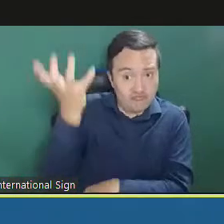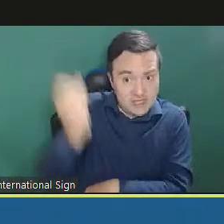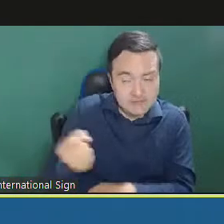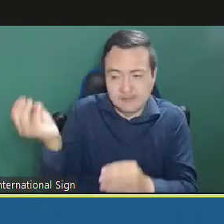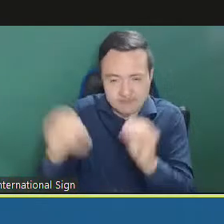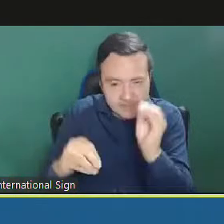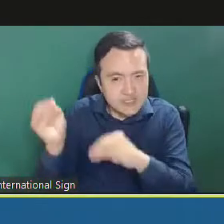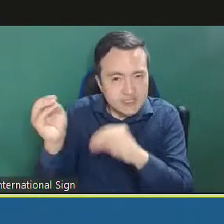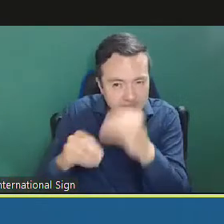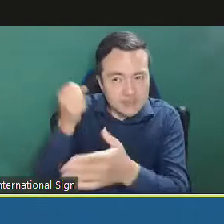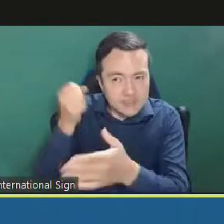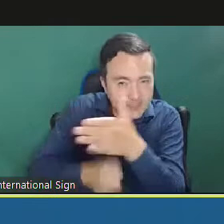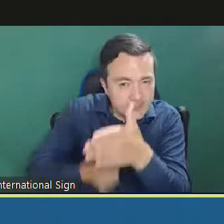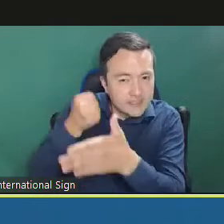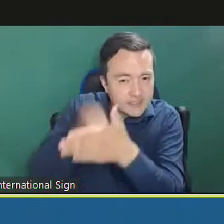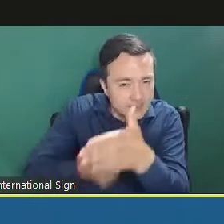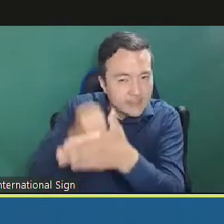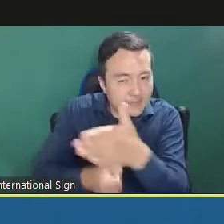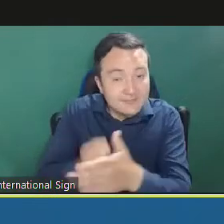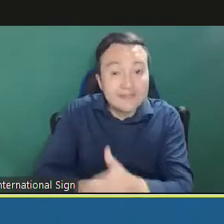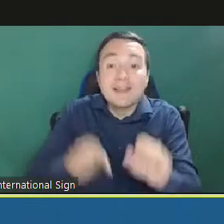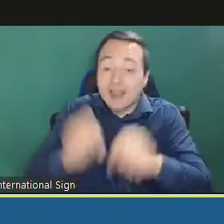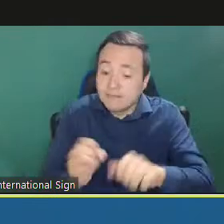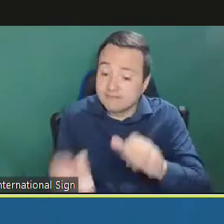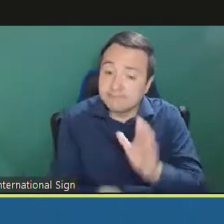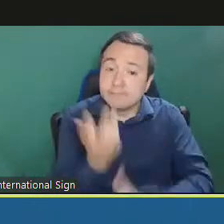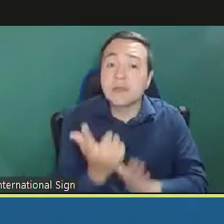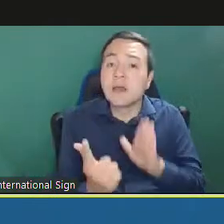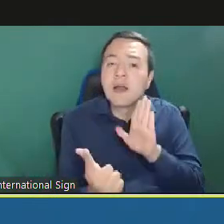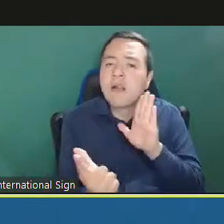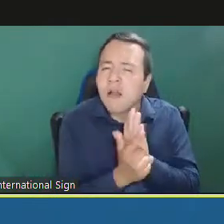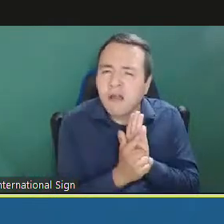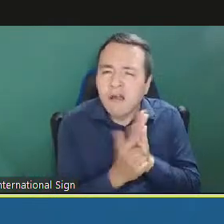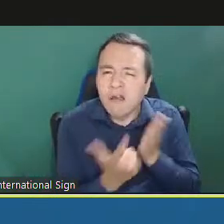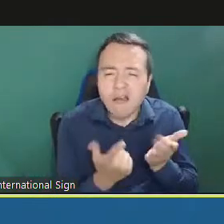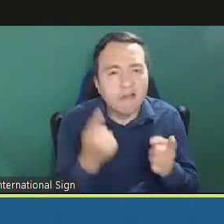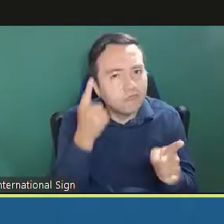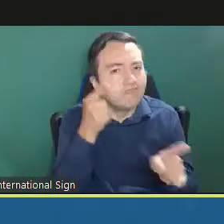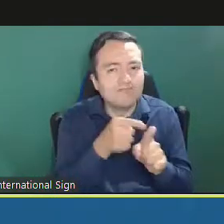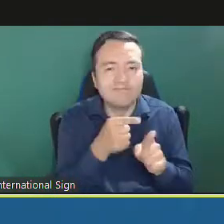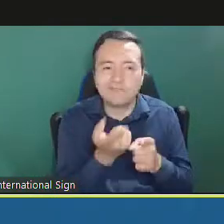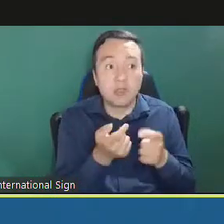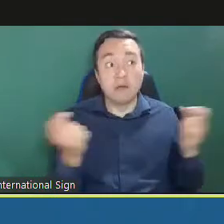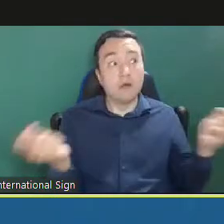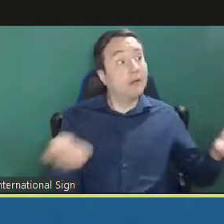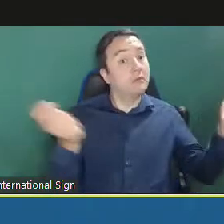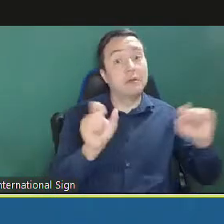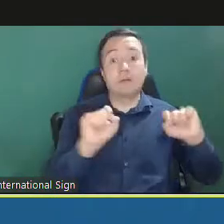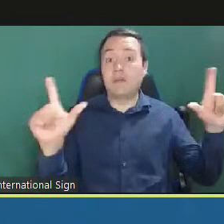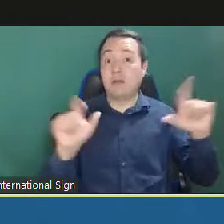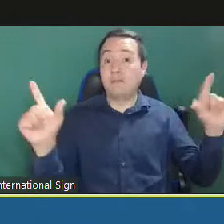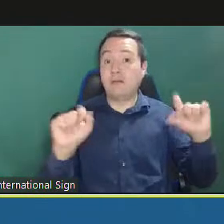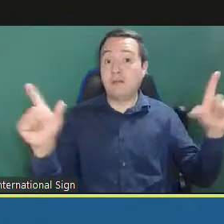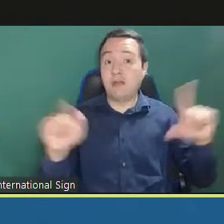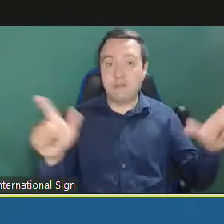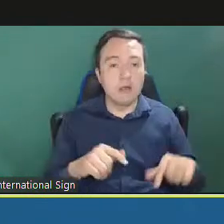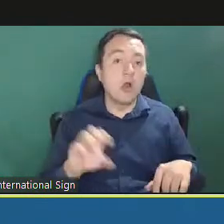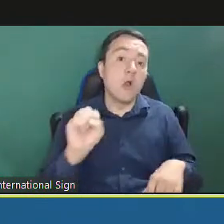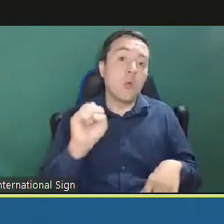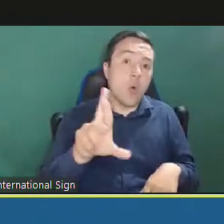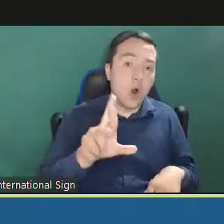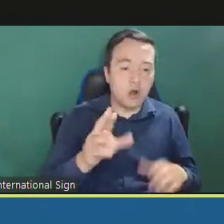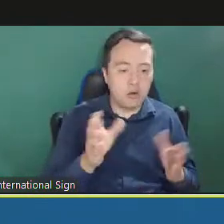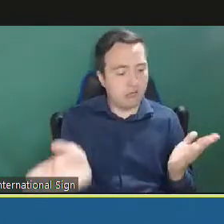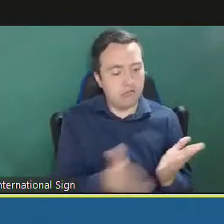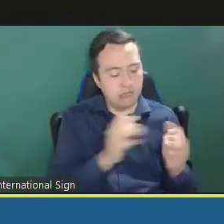are prevented, and policies on prevention of tobacco consumption and tobacco cessation is stipulated. And